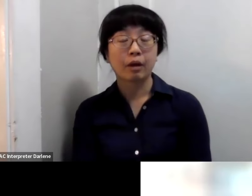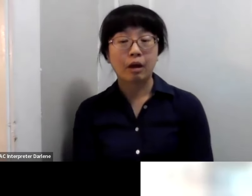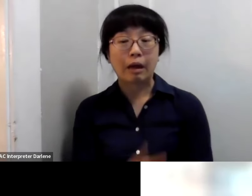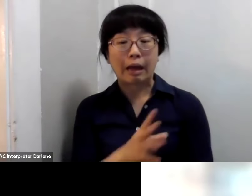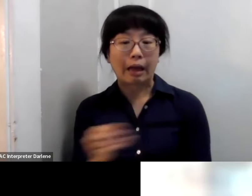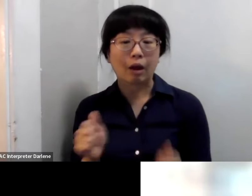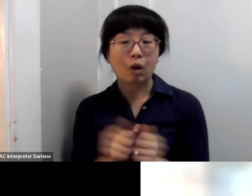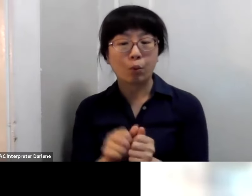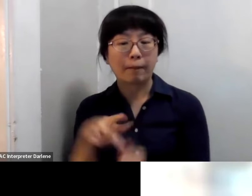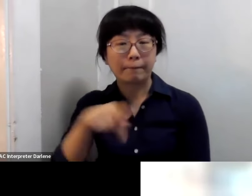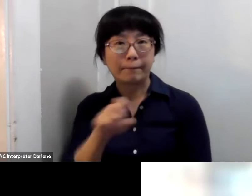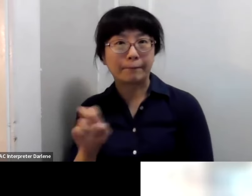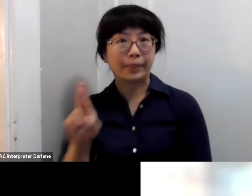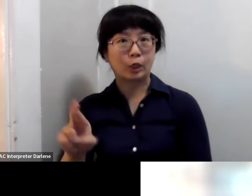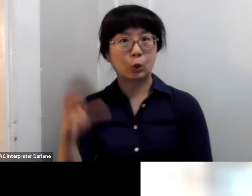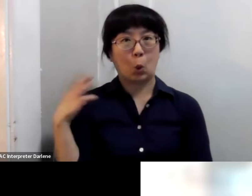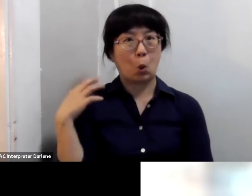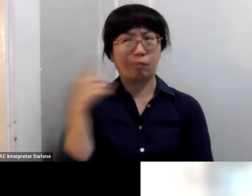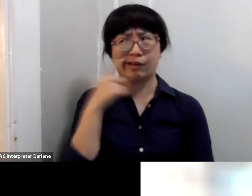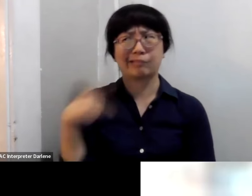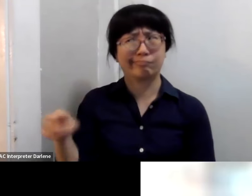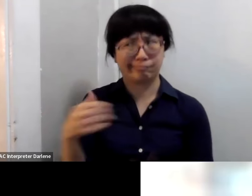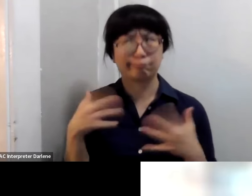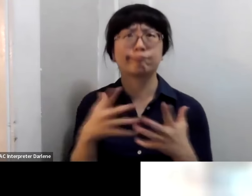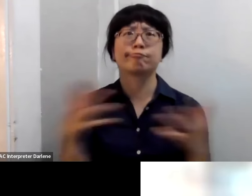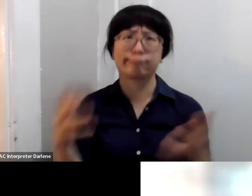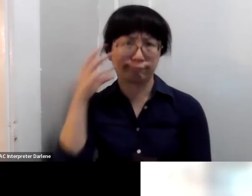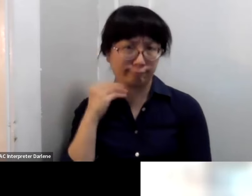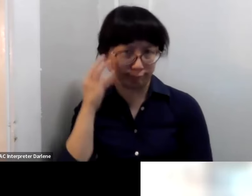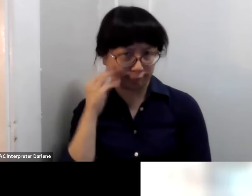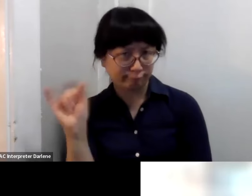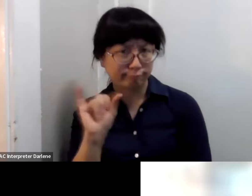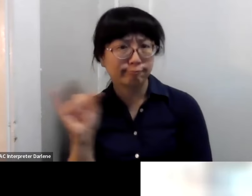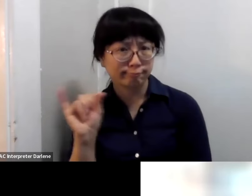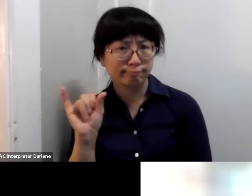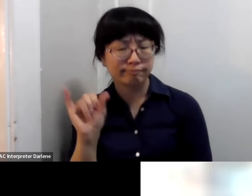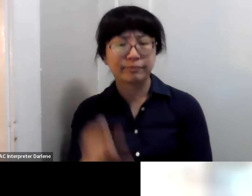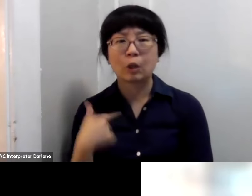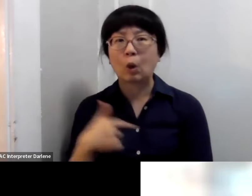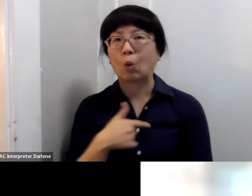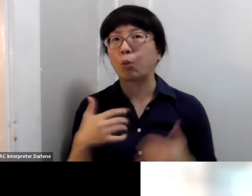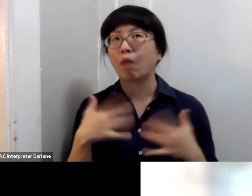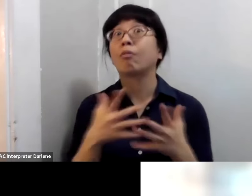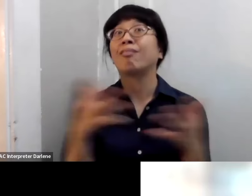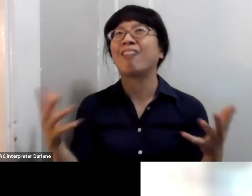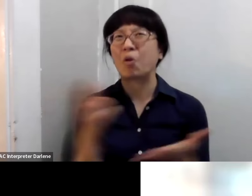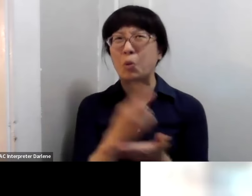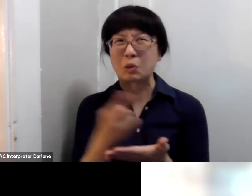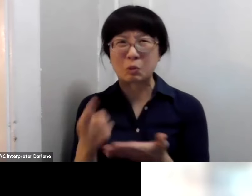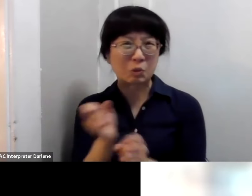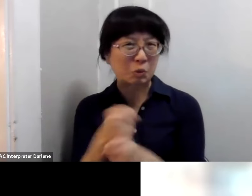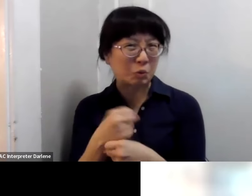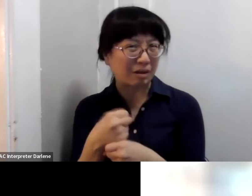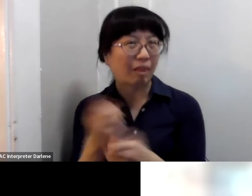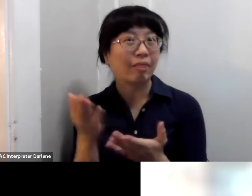with our peer coaches, because they do have a lot of experience as well too. So we do pull from a lot of different resources to create those if you would like